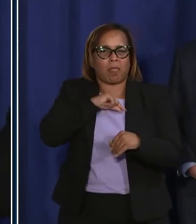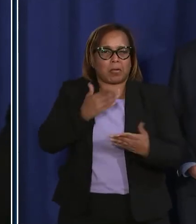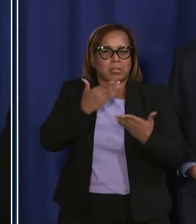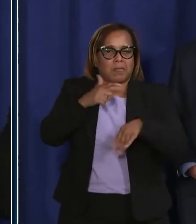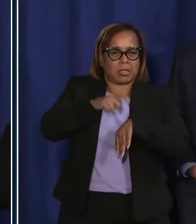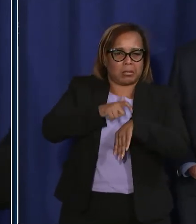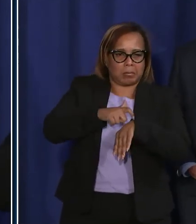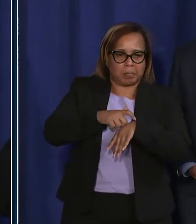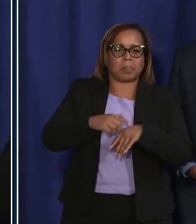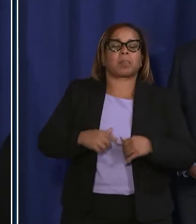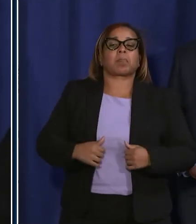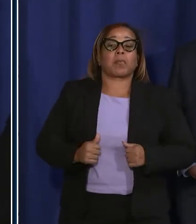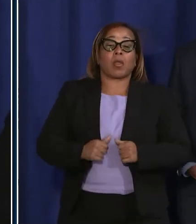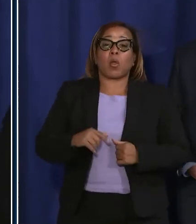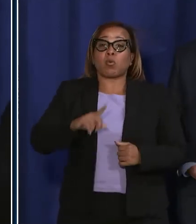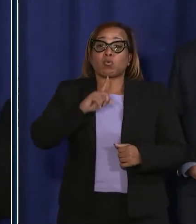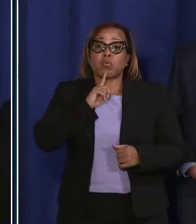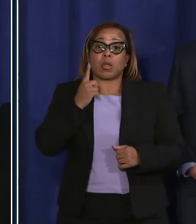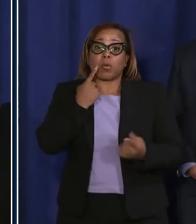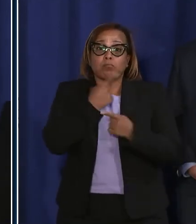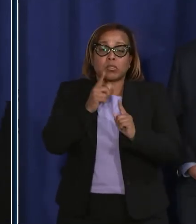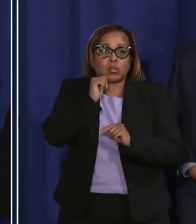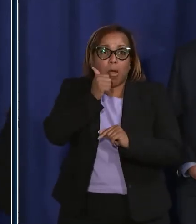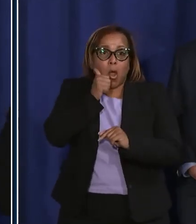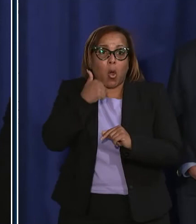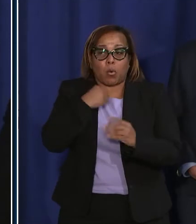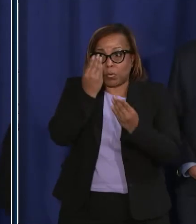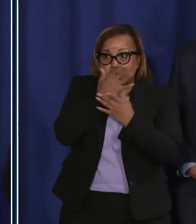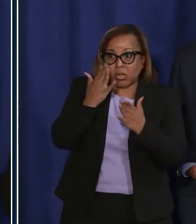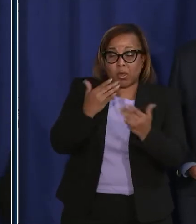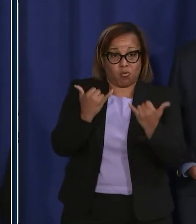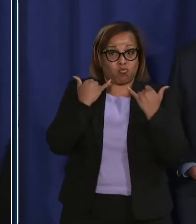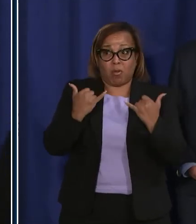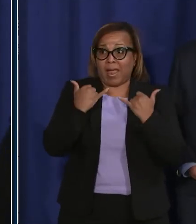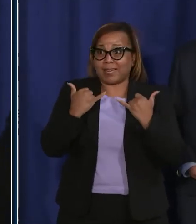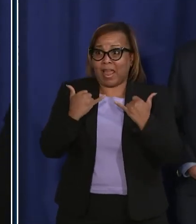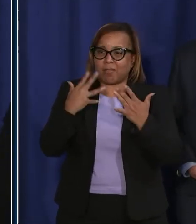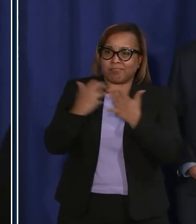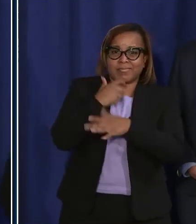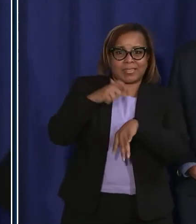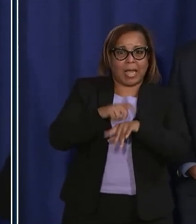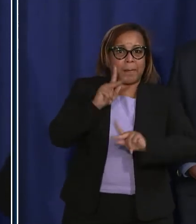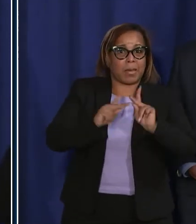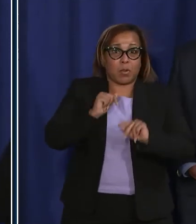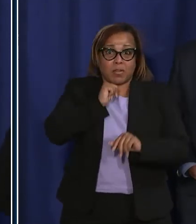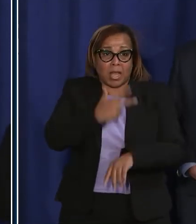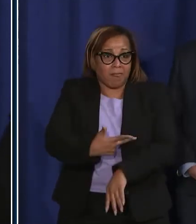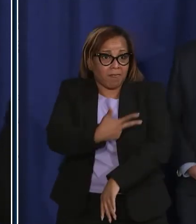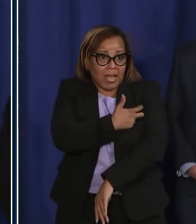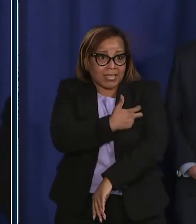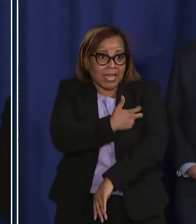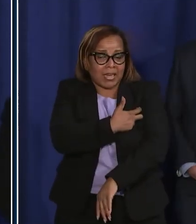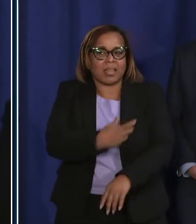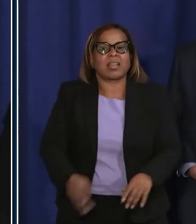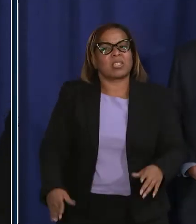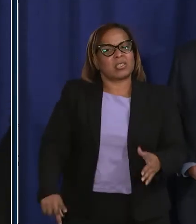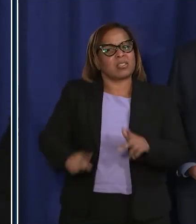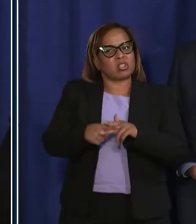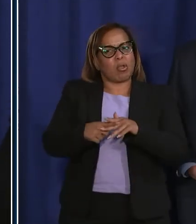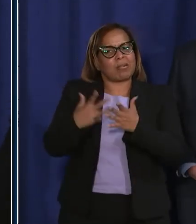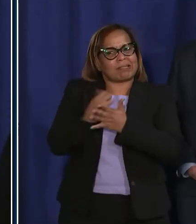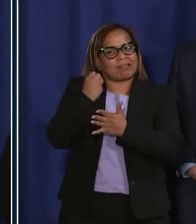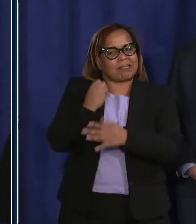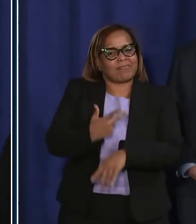And really, we're going to be putting out tomorrow when we share this. Right now is the time, if people are not vaccinated, to start getting